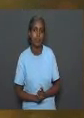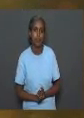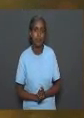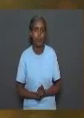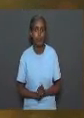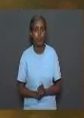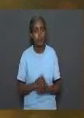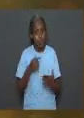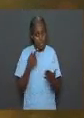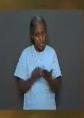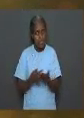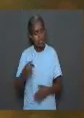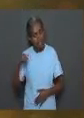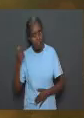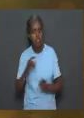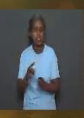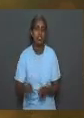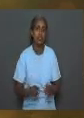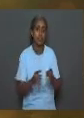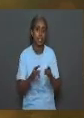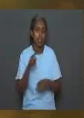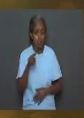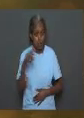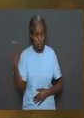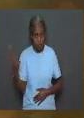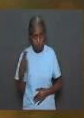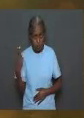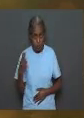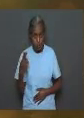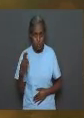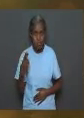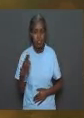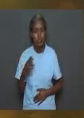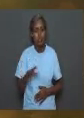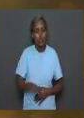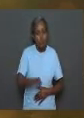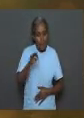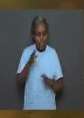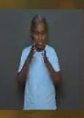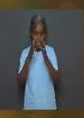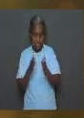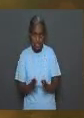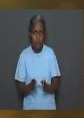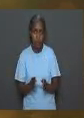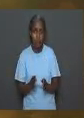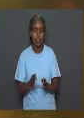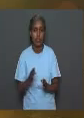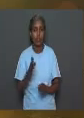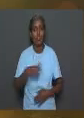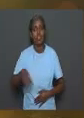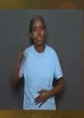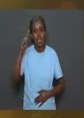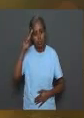There is another method you can use to find the determinant of a